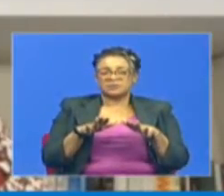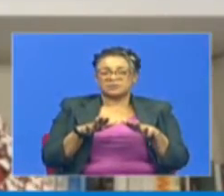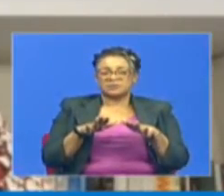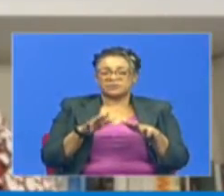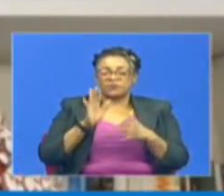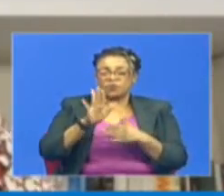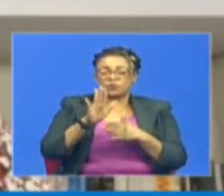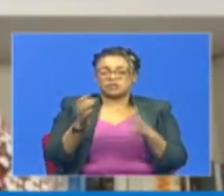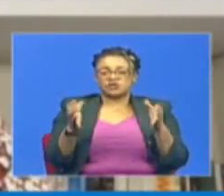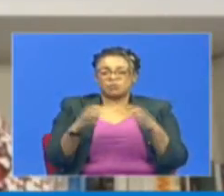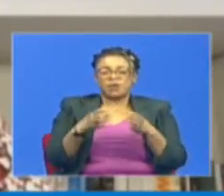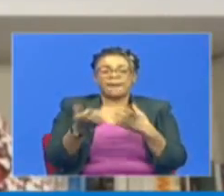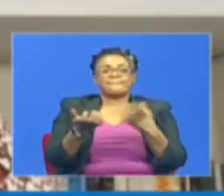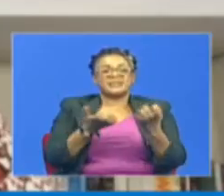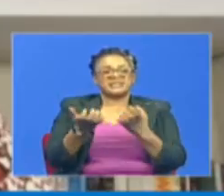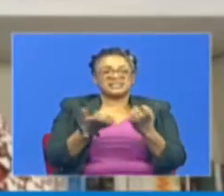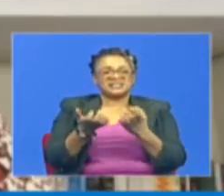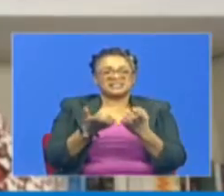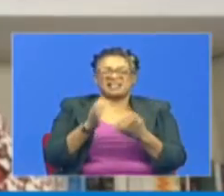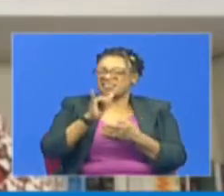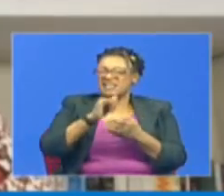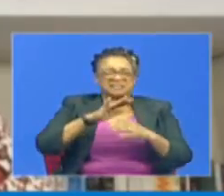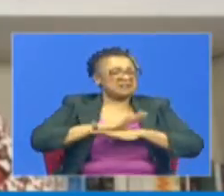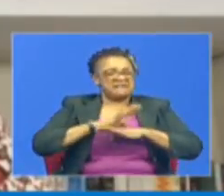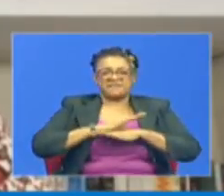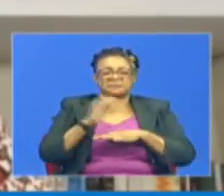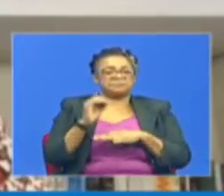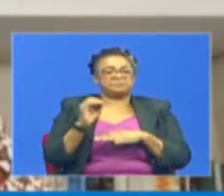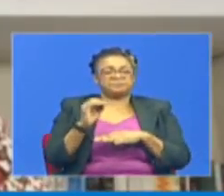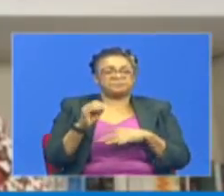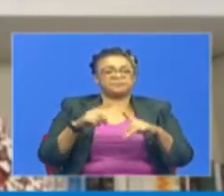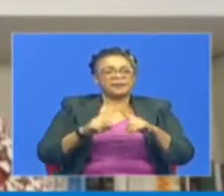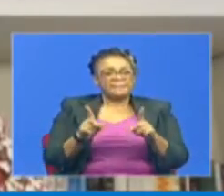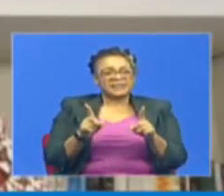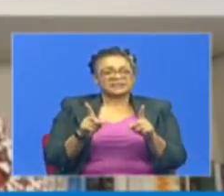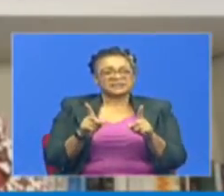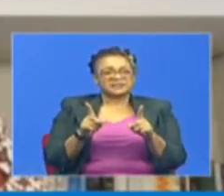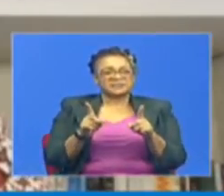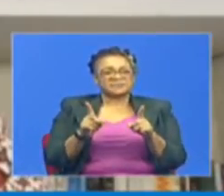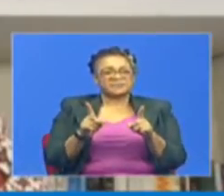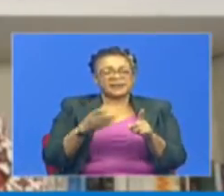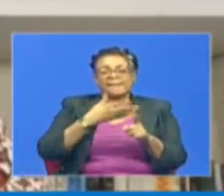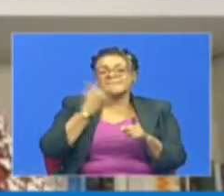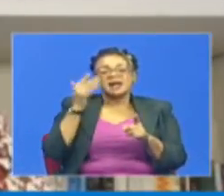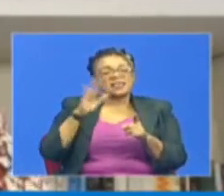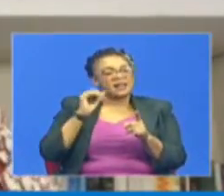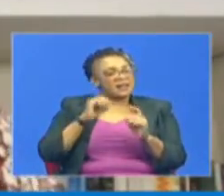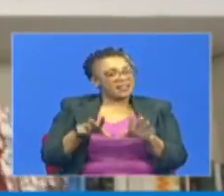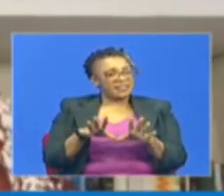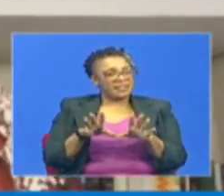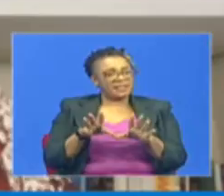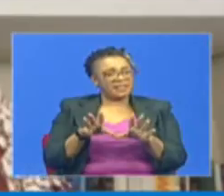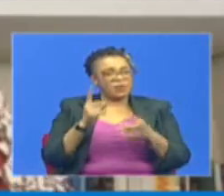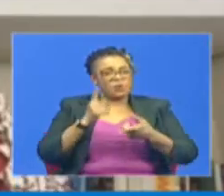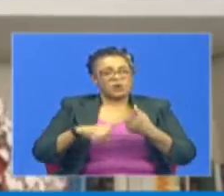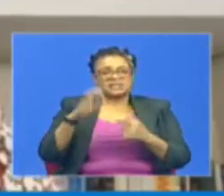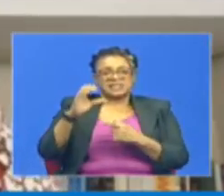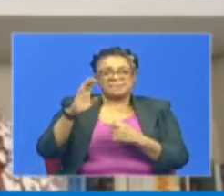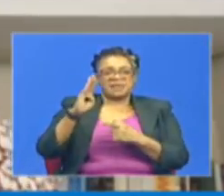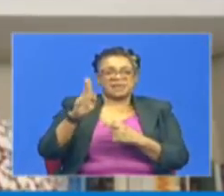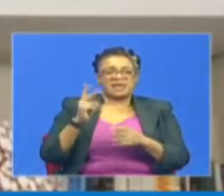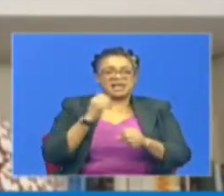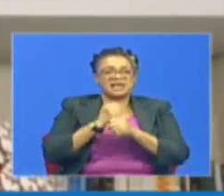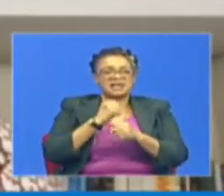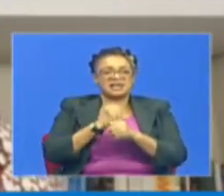businesses. It's not been enough, but it's been better than nothing. I think what the central bank did